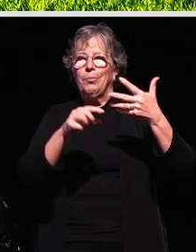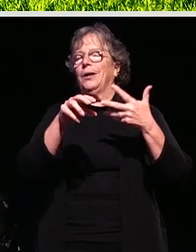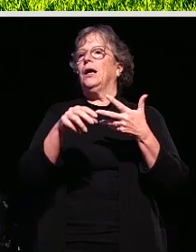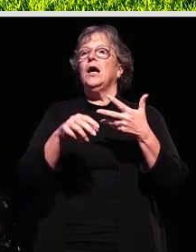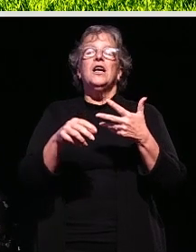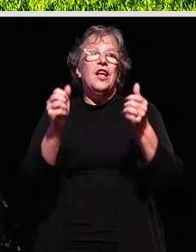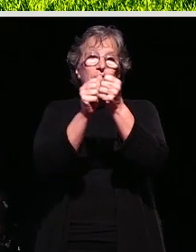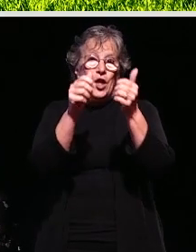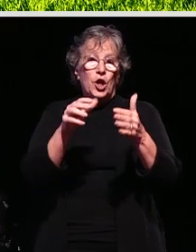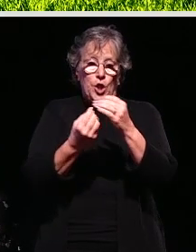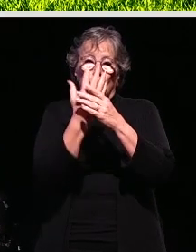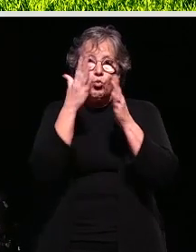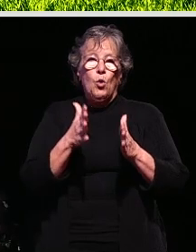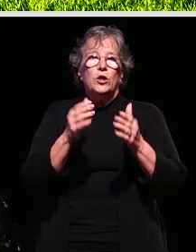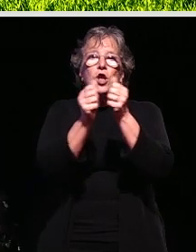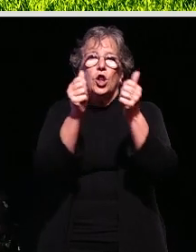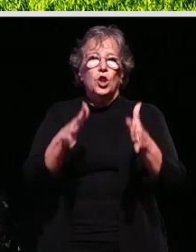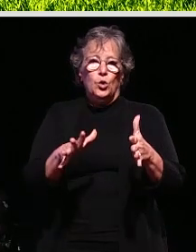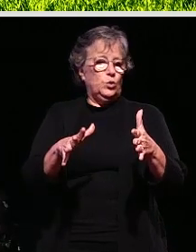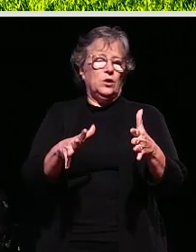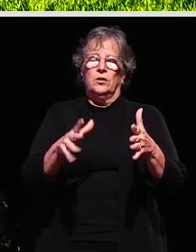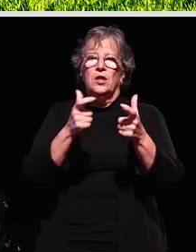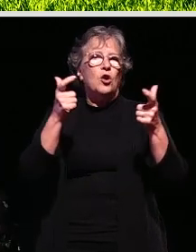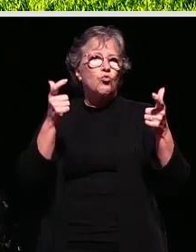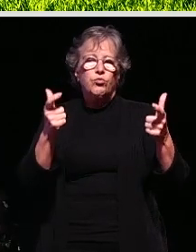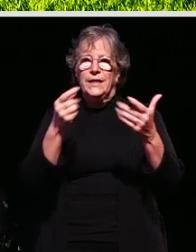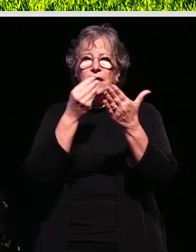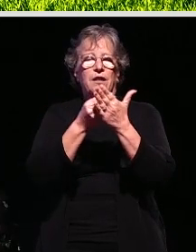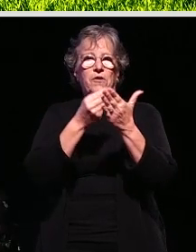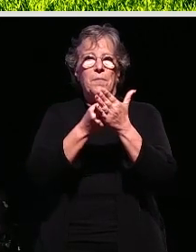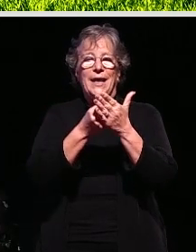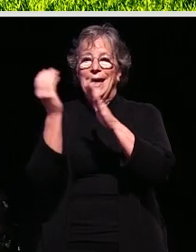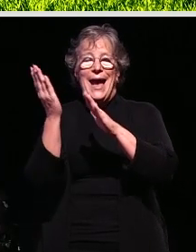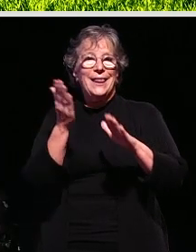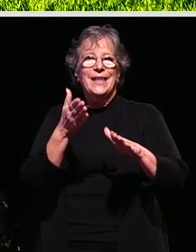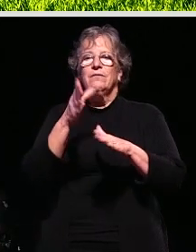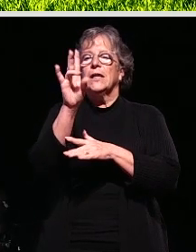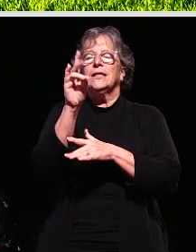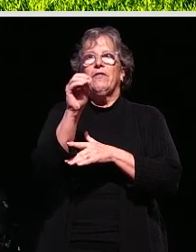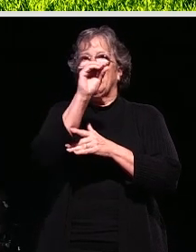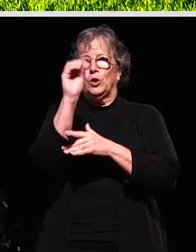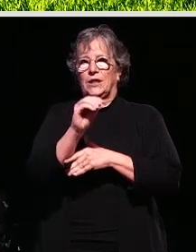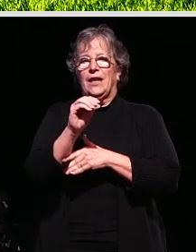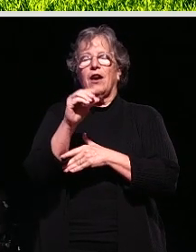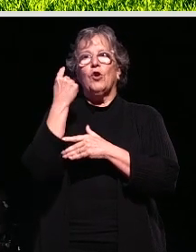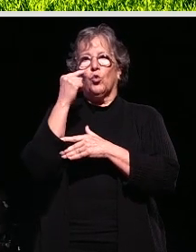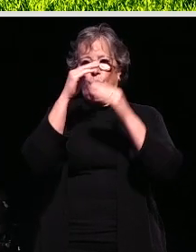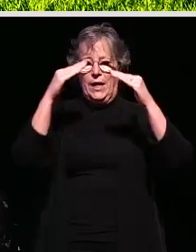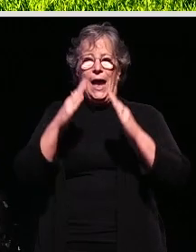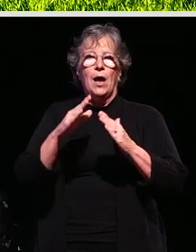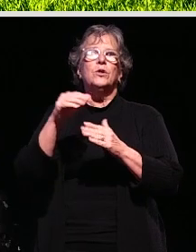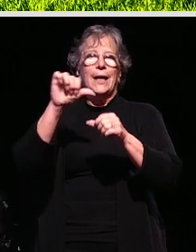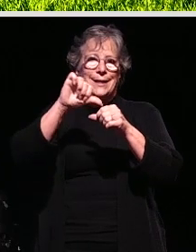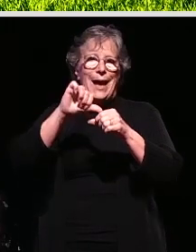potential revenues, and these same contaminants lead to nearly 7% of global greenhouse gas emissions, largely